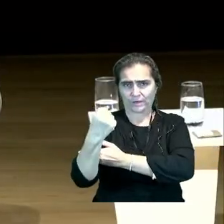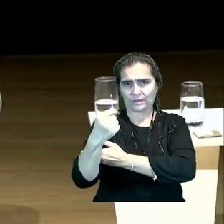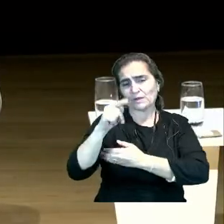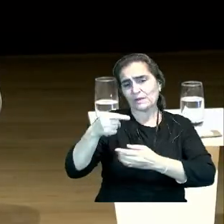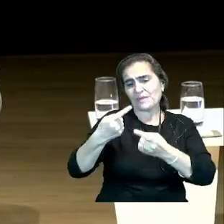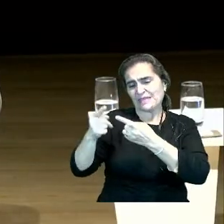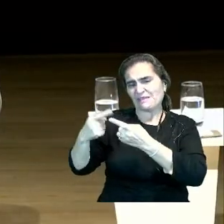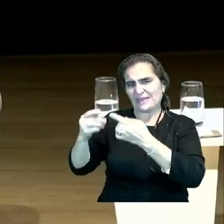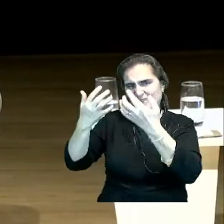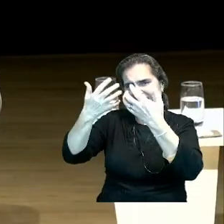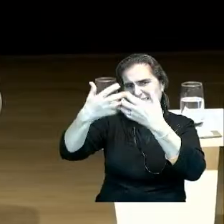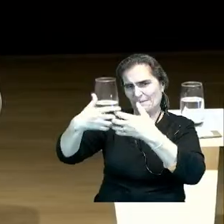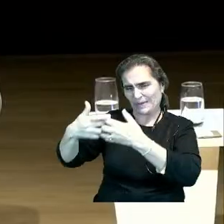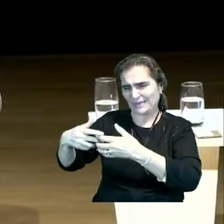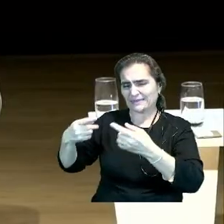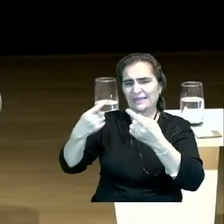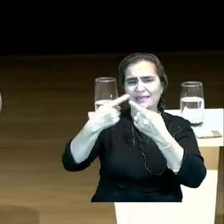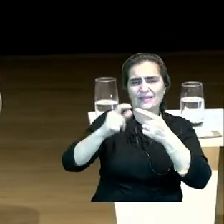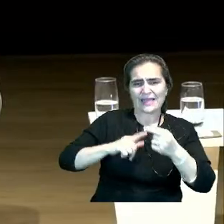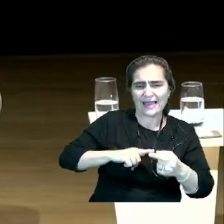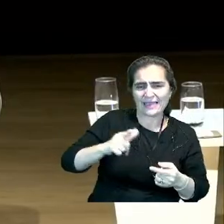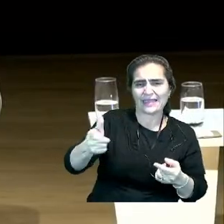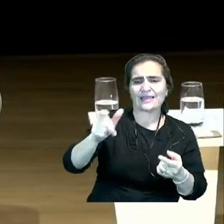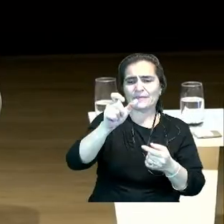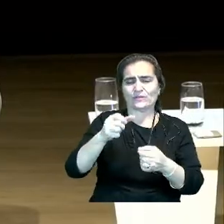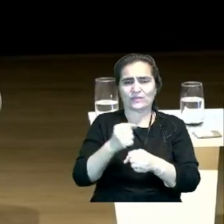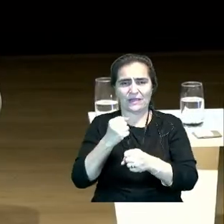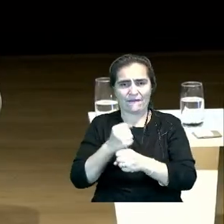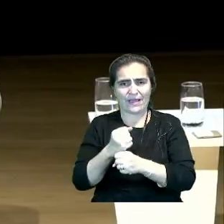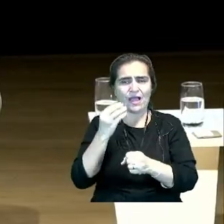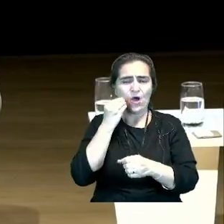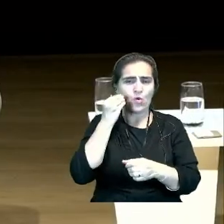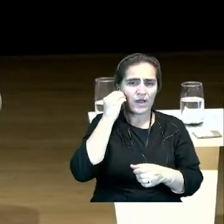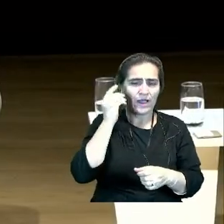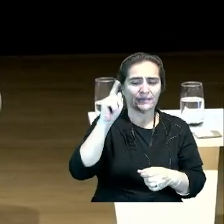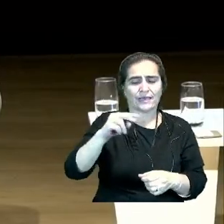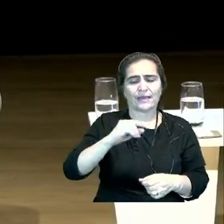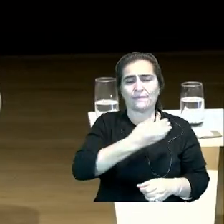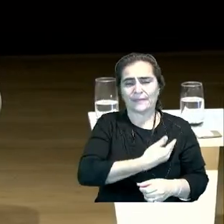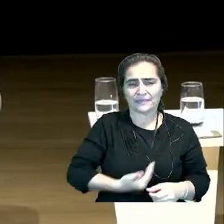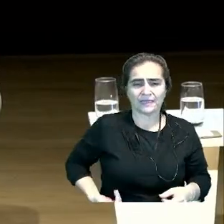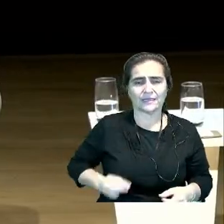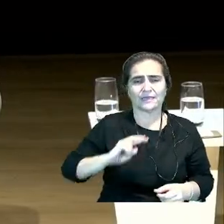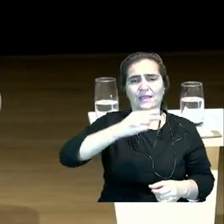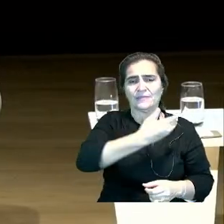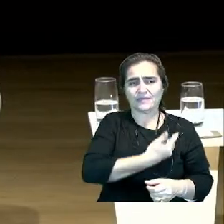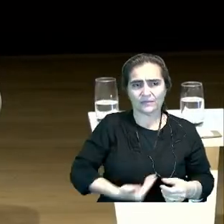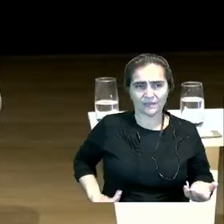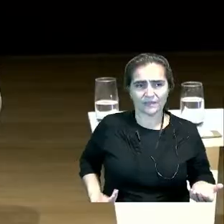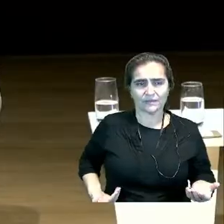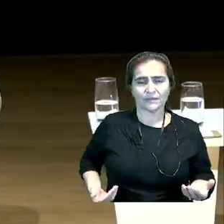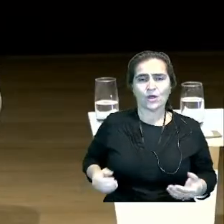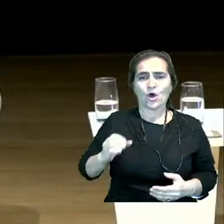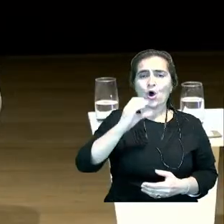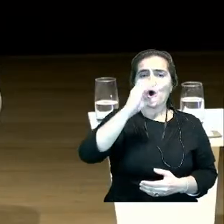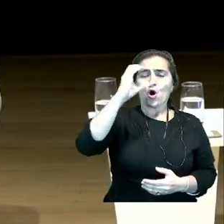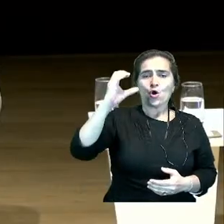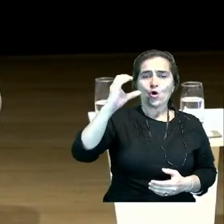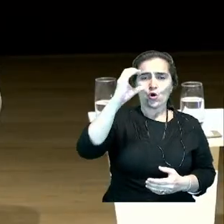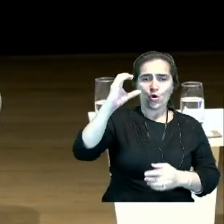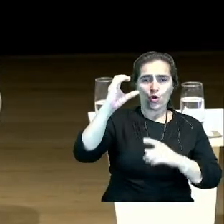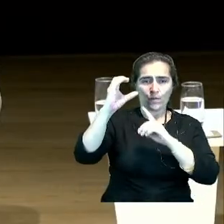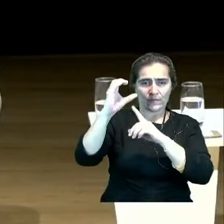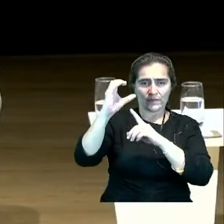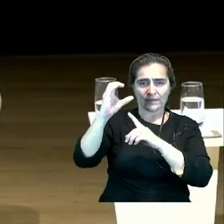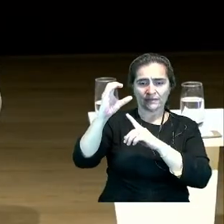power, and there's, when I say power, there's entrepreneurs, but you have power if you're one that runs the household. There's a vice